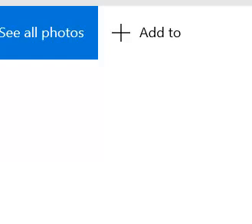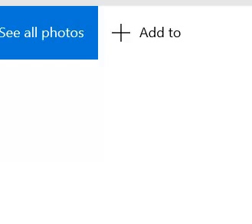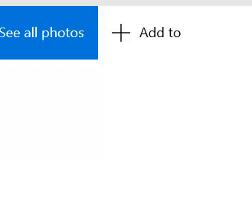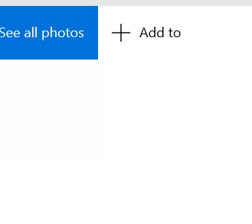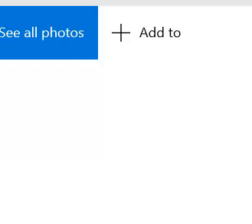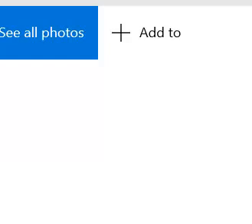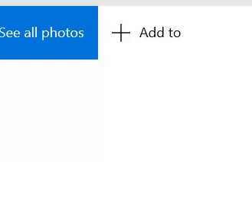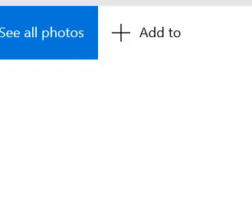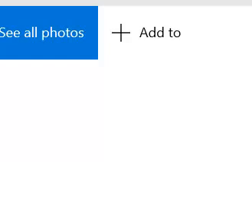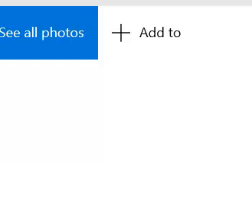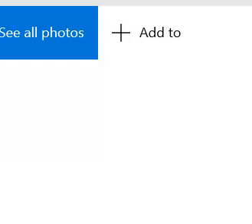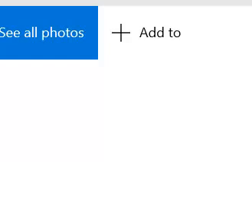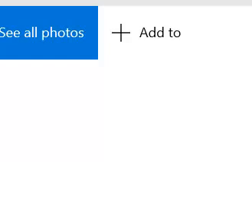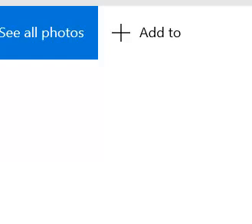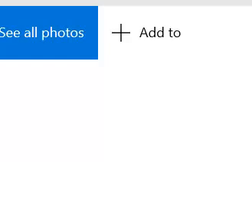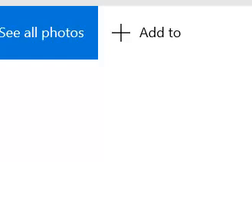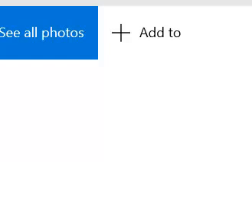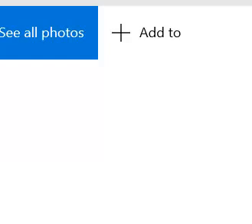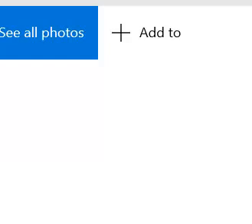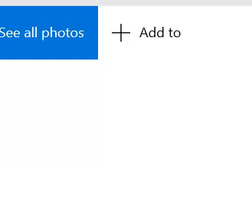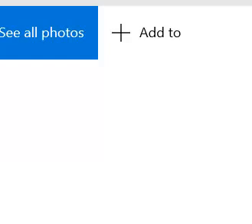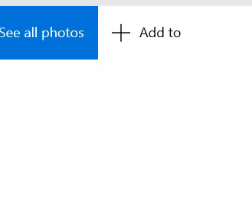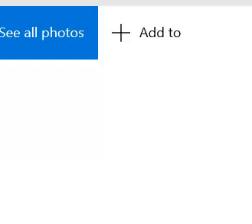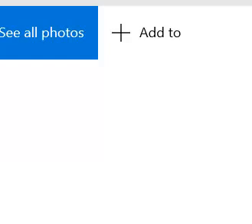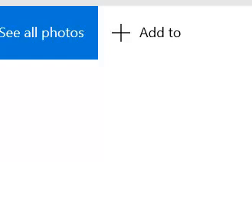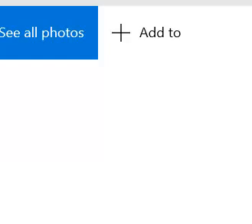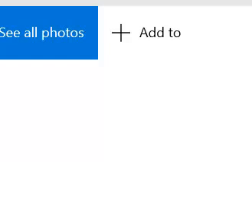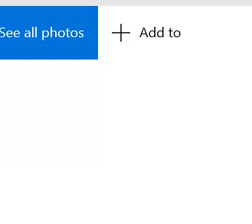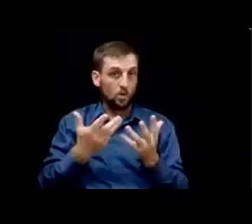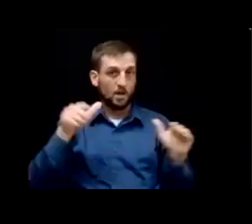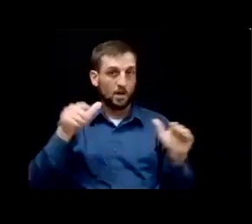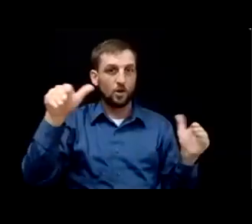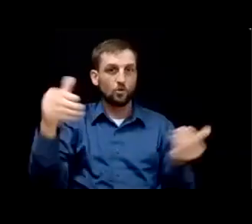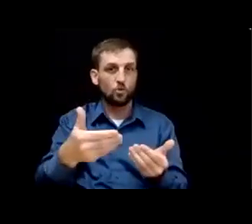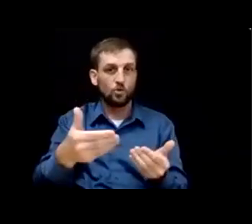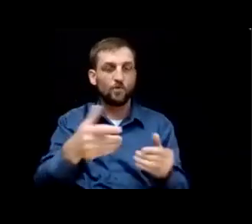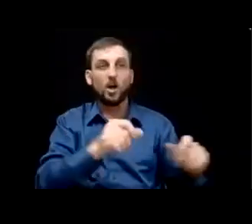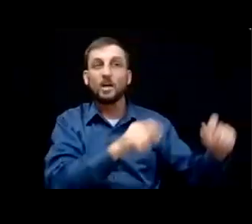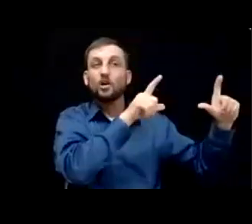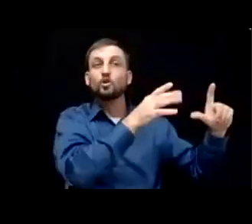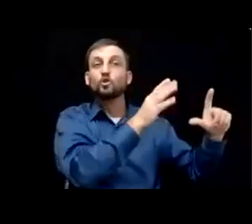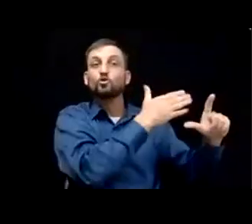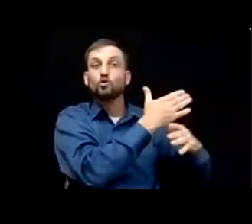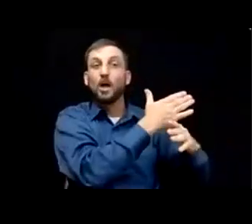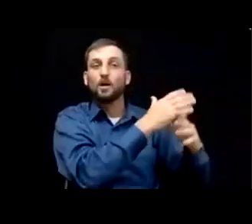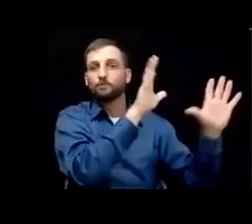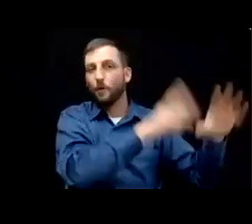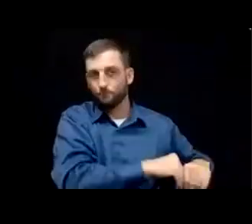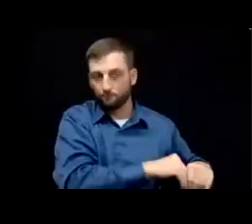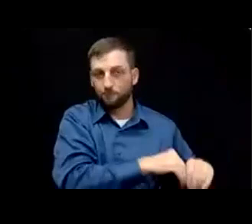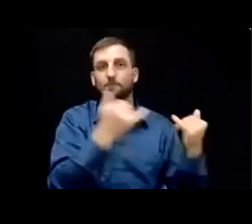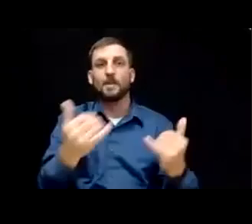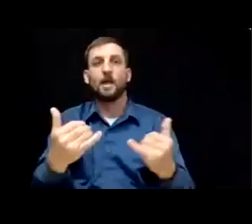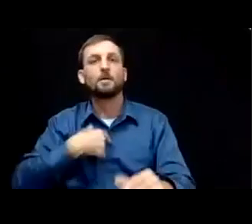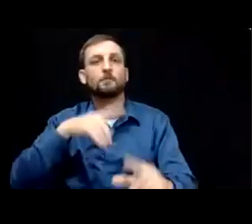off by introducing our panelists. I'm going to stop this sharing, and I'll ask